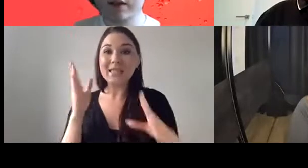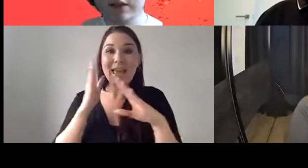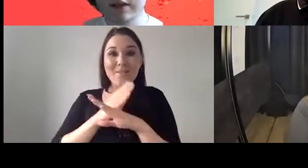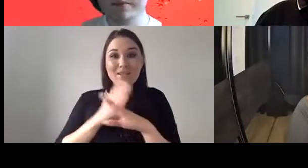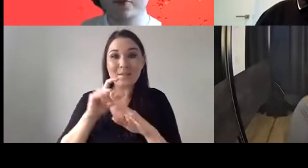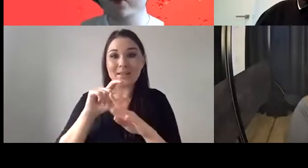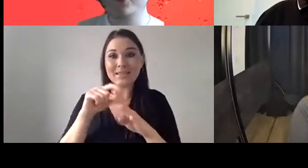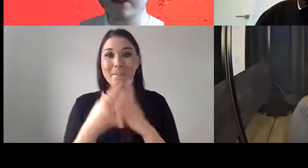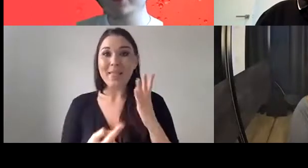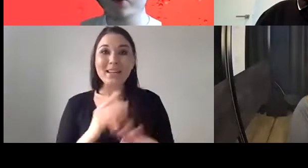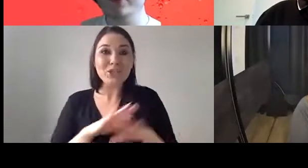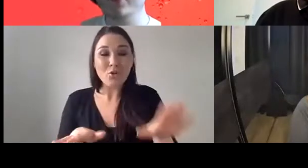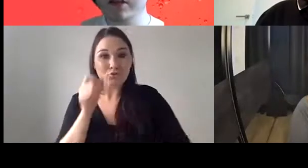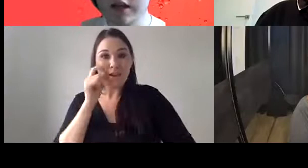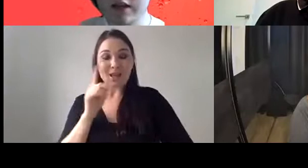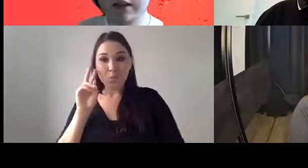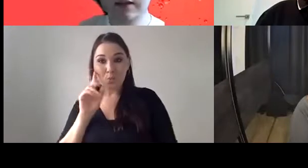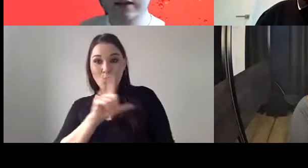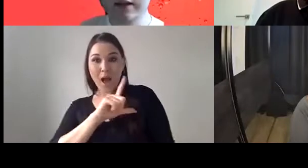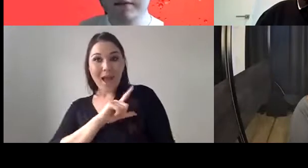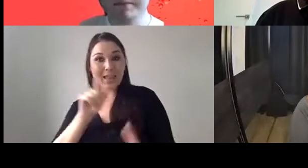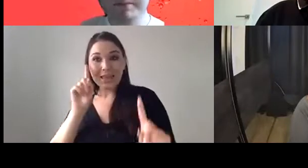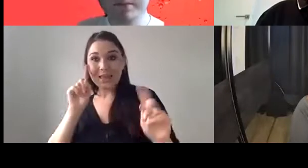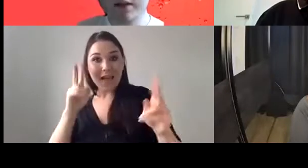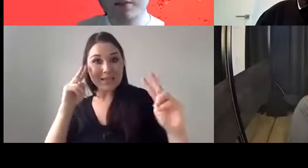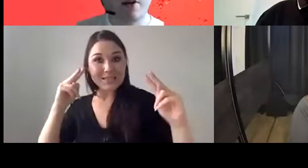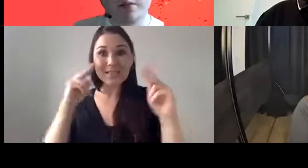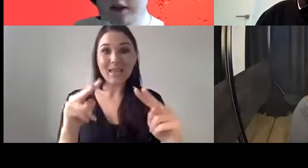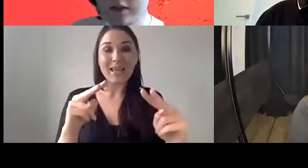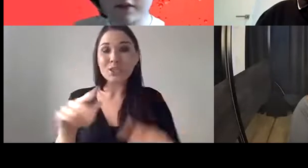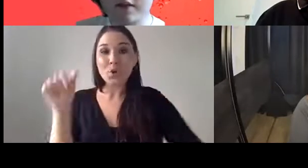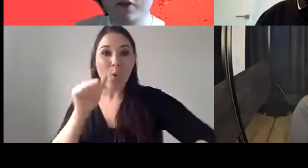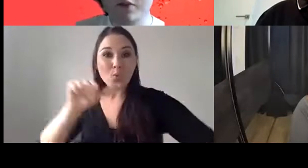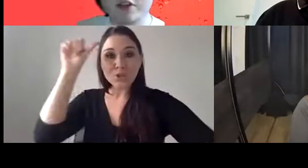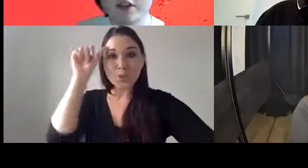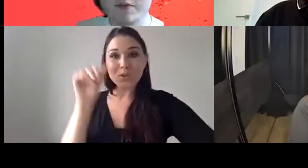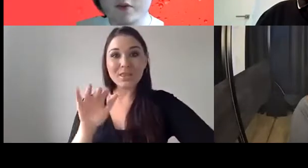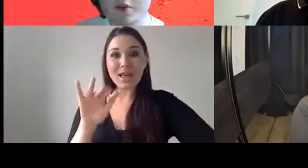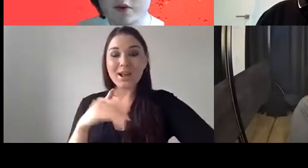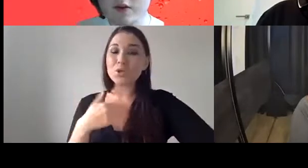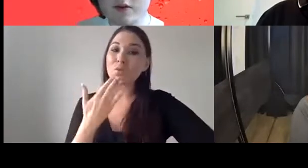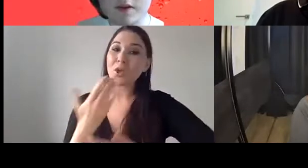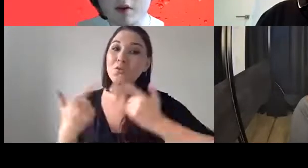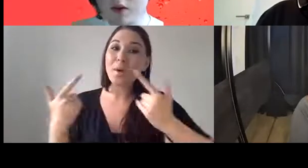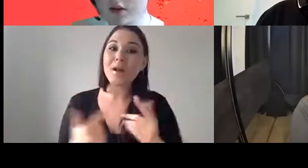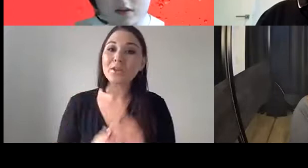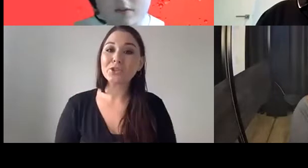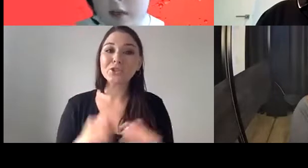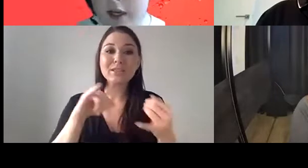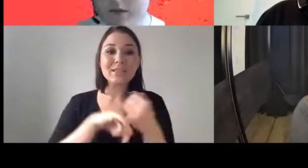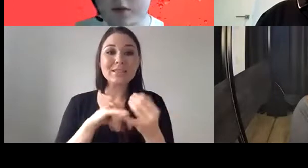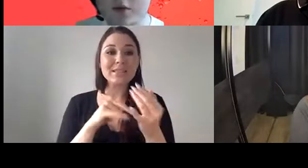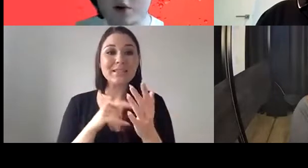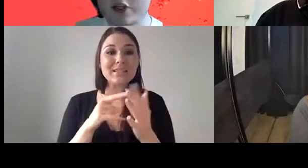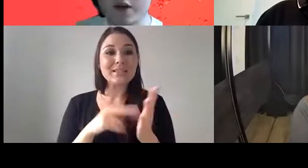of things, because you can't see it, you don't always know it's there. But no, yeah, thank you very much, Steve, for your input. And I'd like to